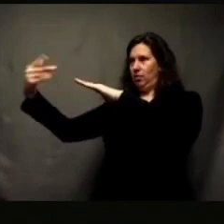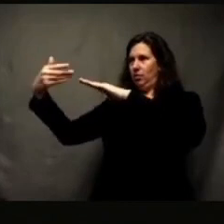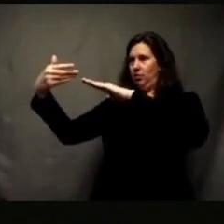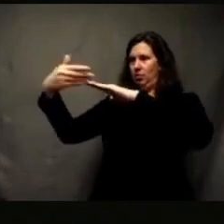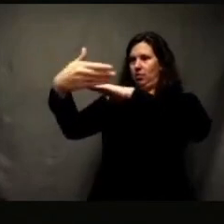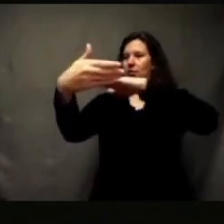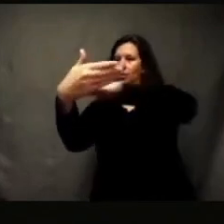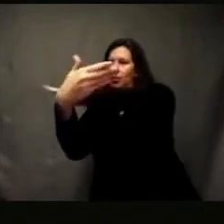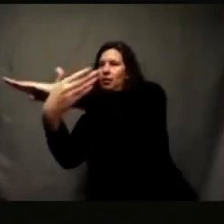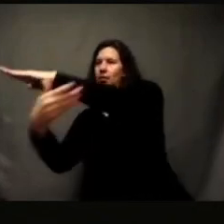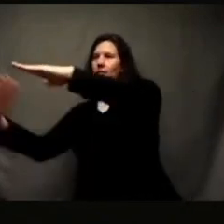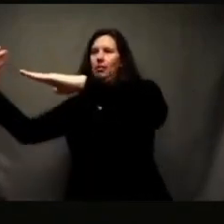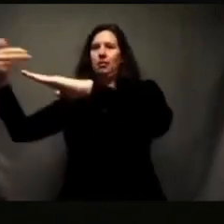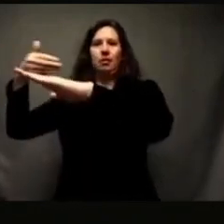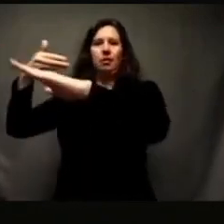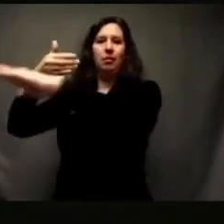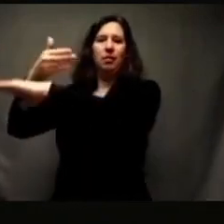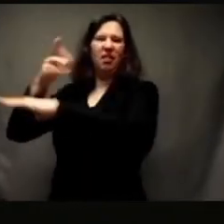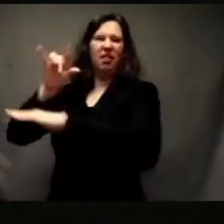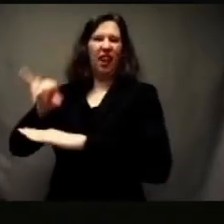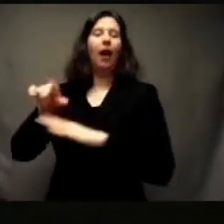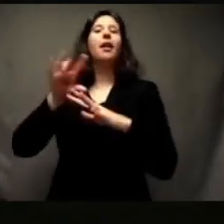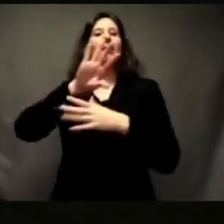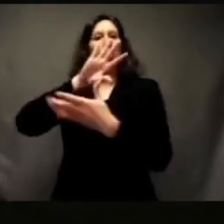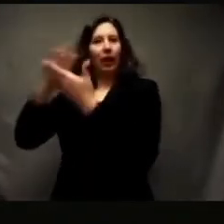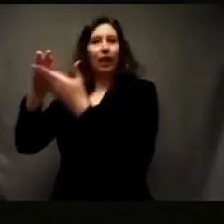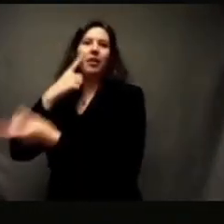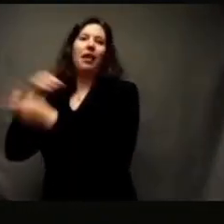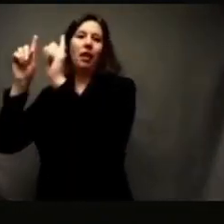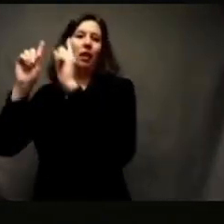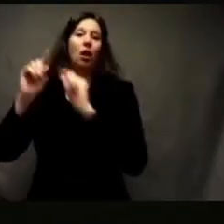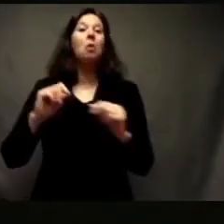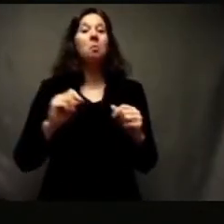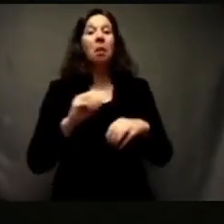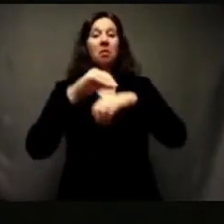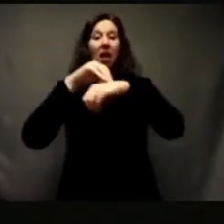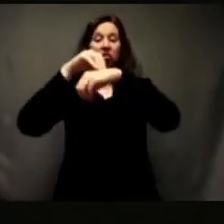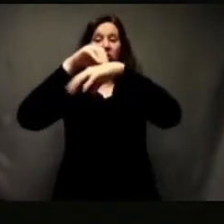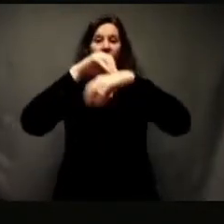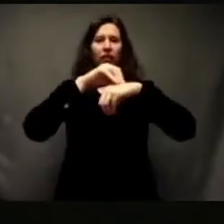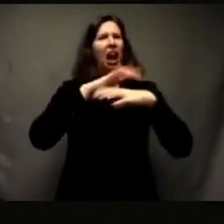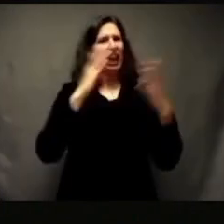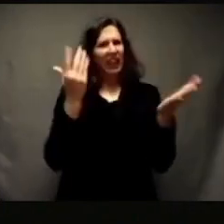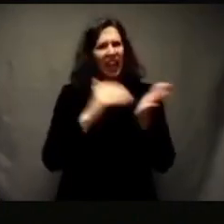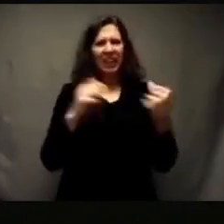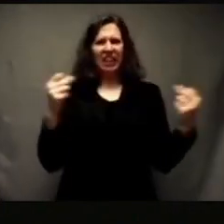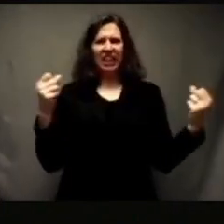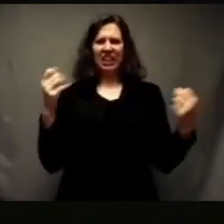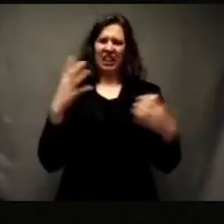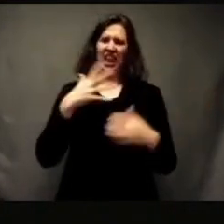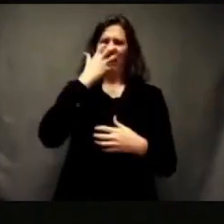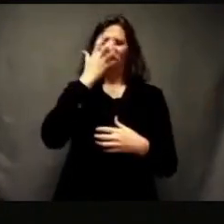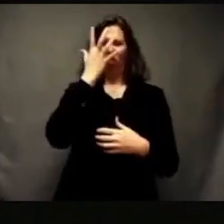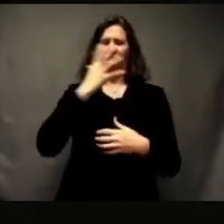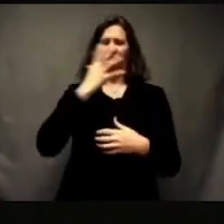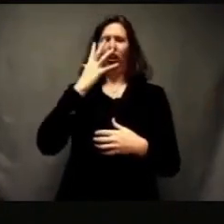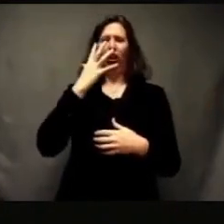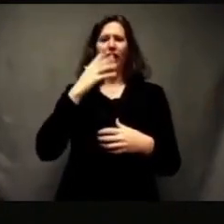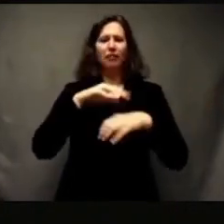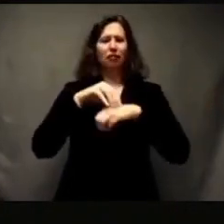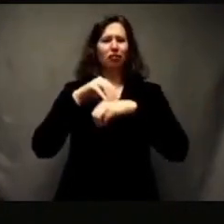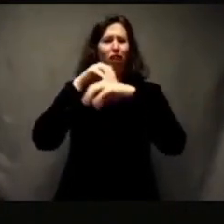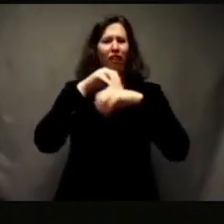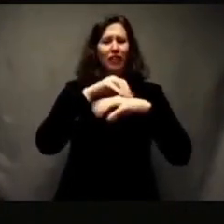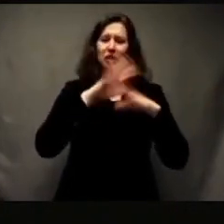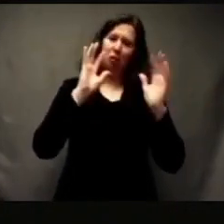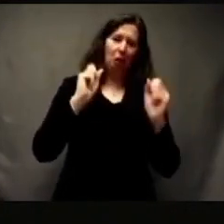in fish. So maybe we'll add a jellyfish. Ooh, angry jellyfish. And then I'll